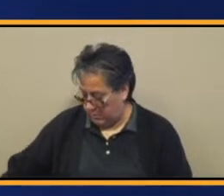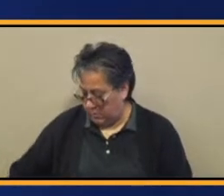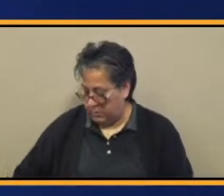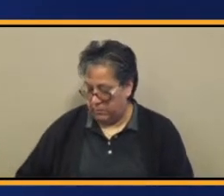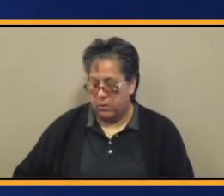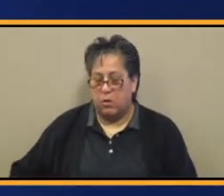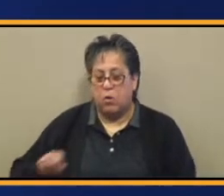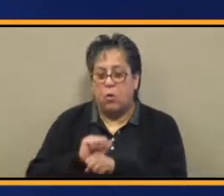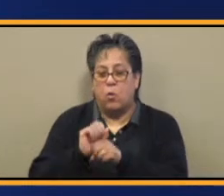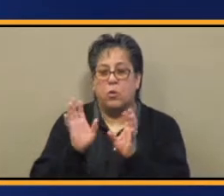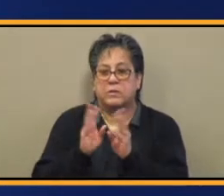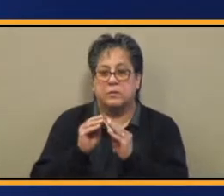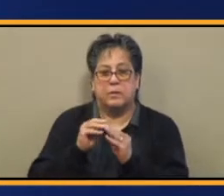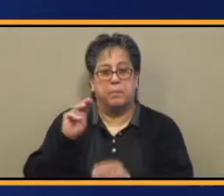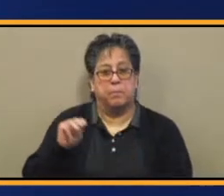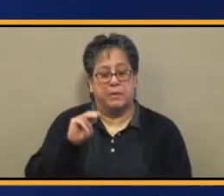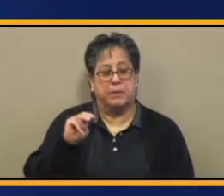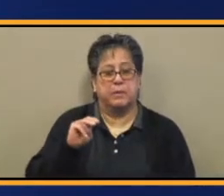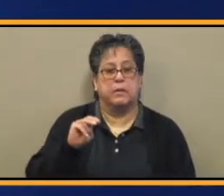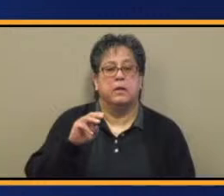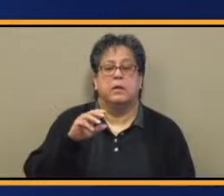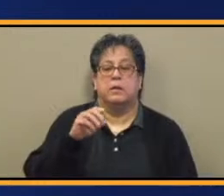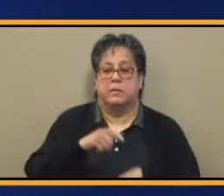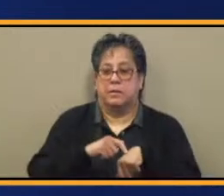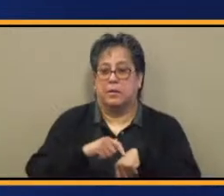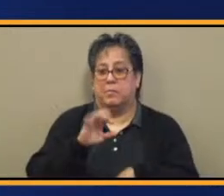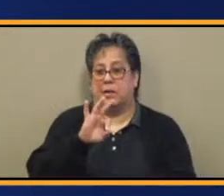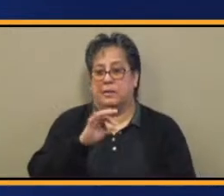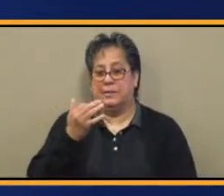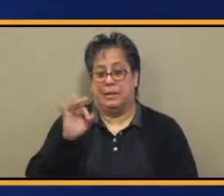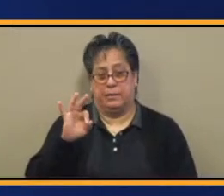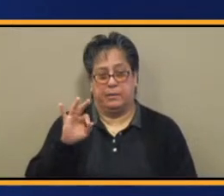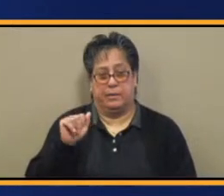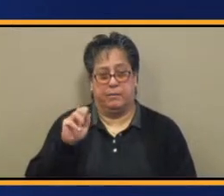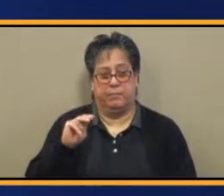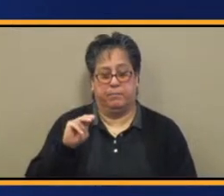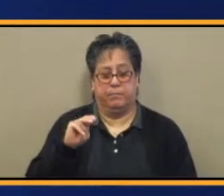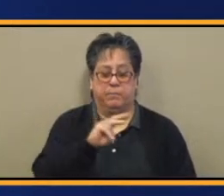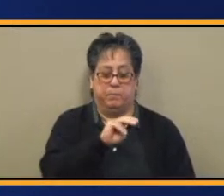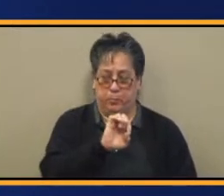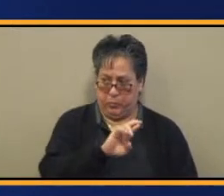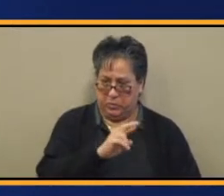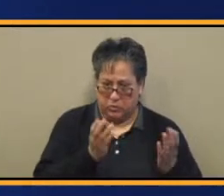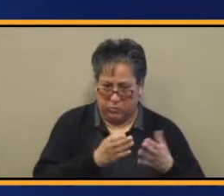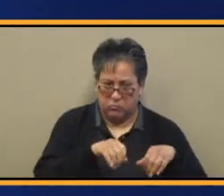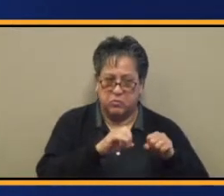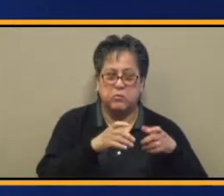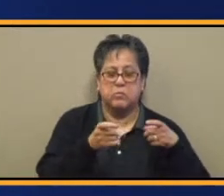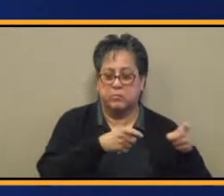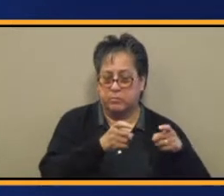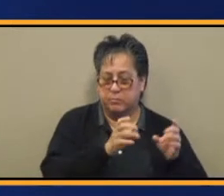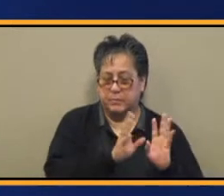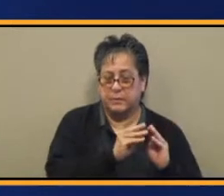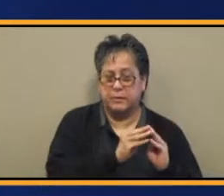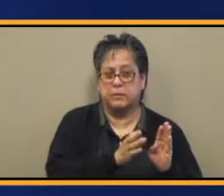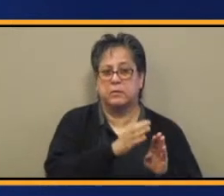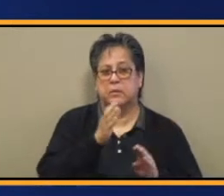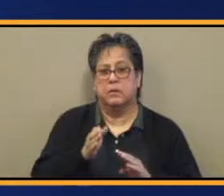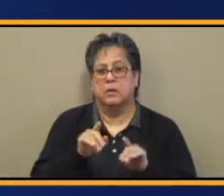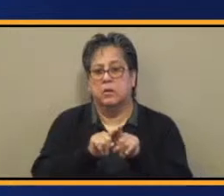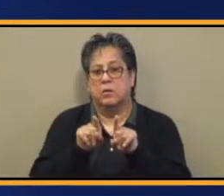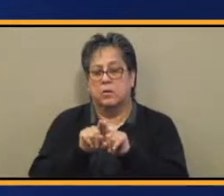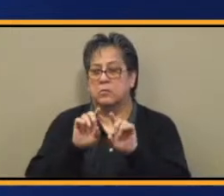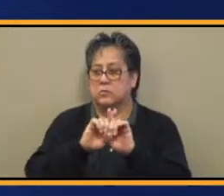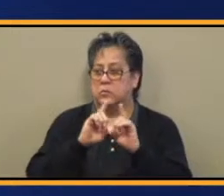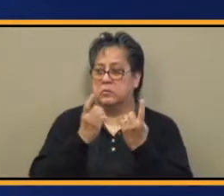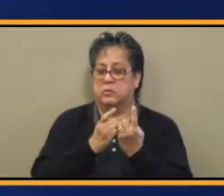Monday, March 25th, 2024. It is 9:19 a.m. Mayor Leeser is present and presiding in council chambers along with Mayor